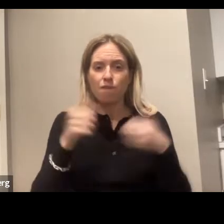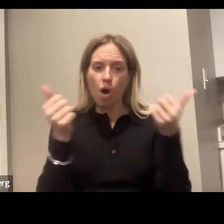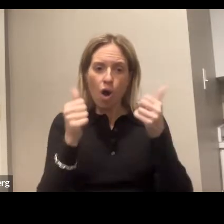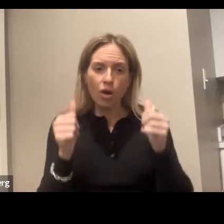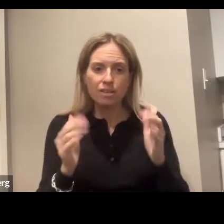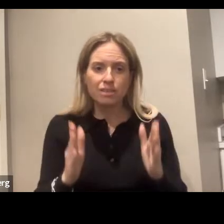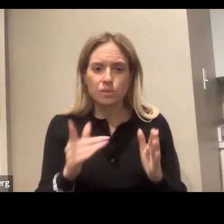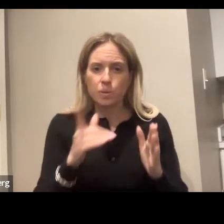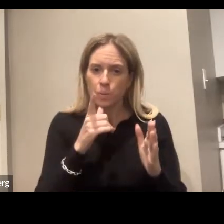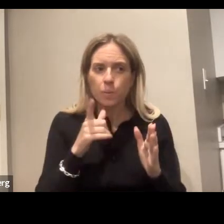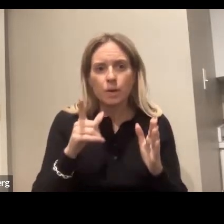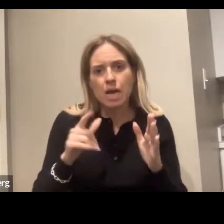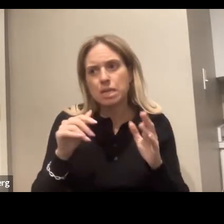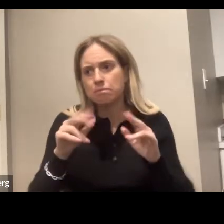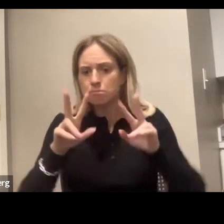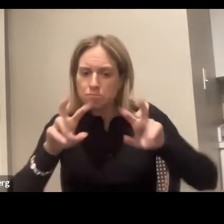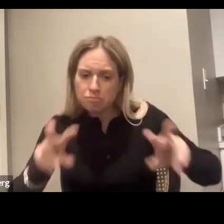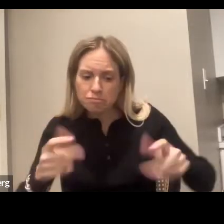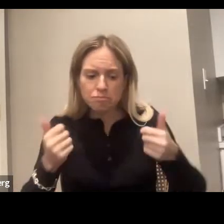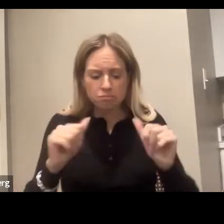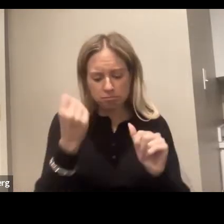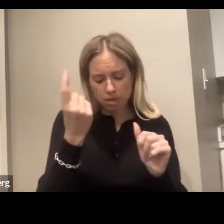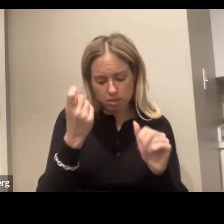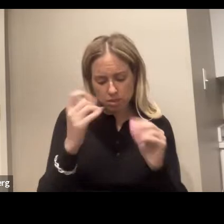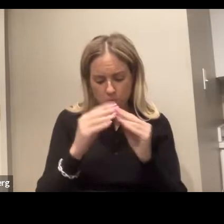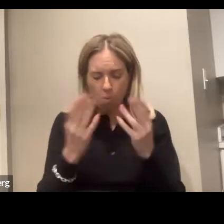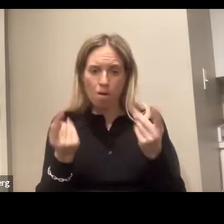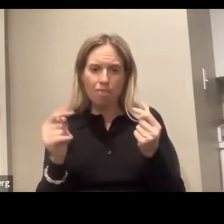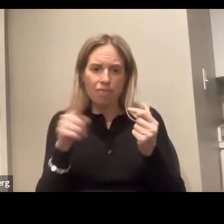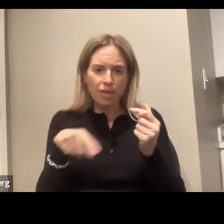into them, try to understand more what they're doing.